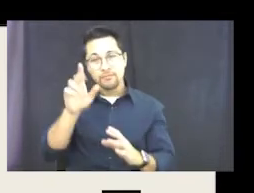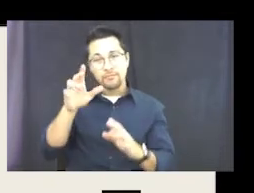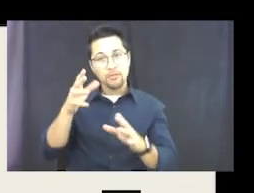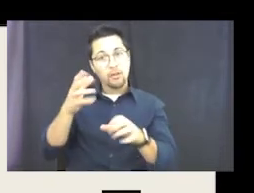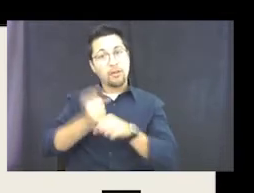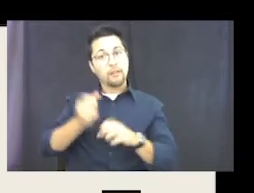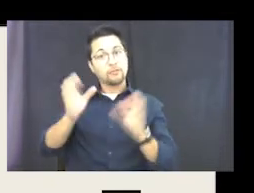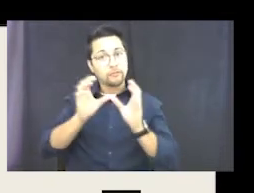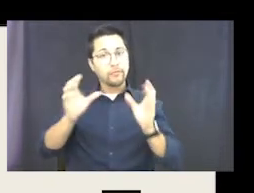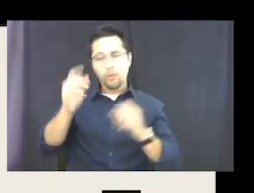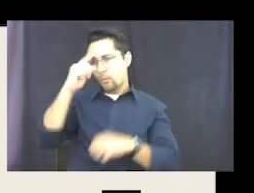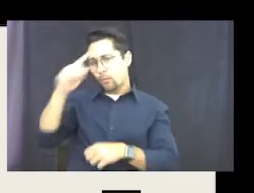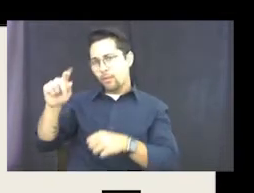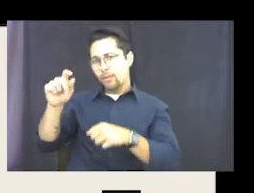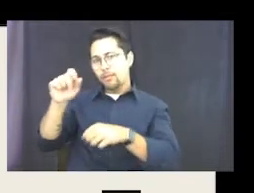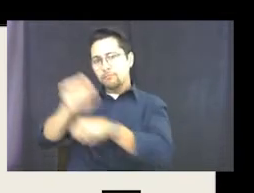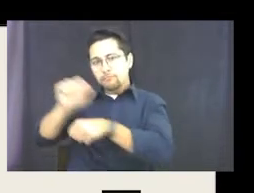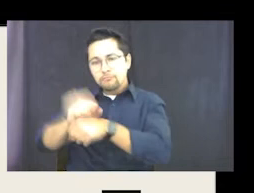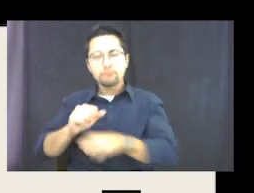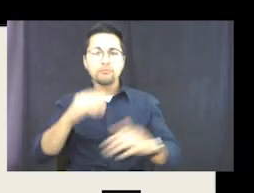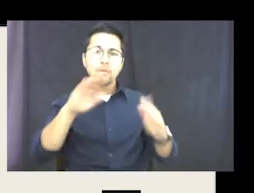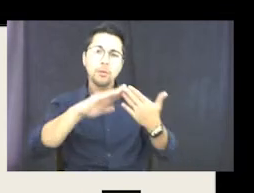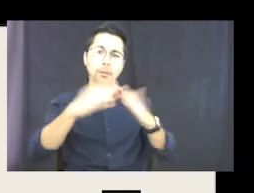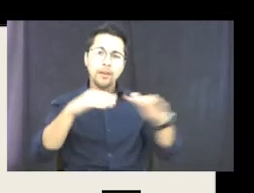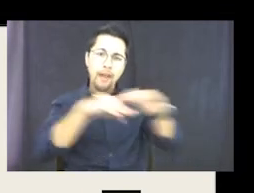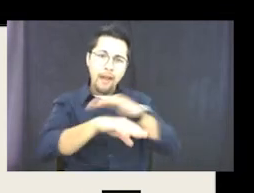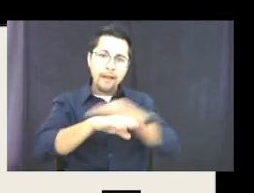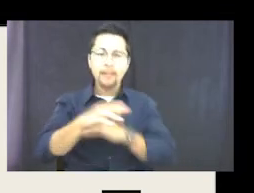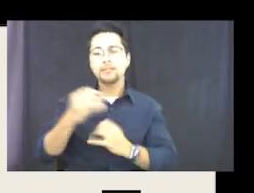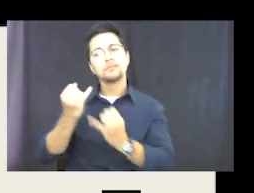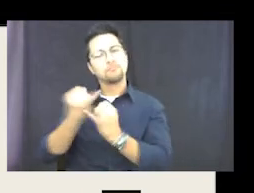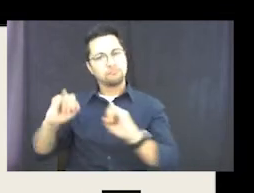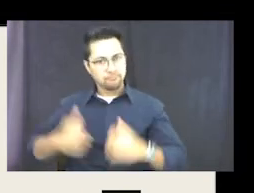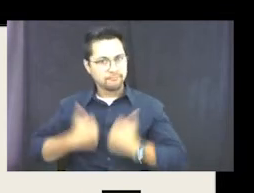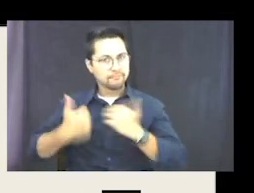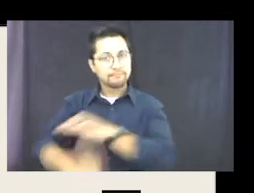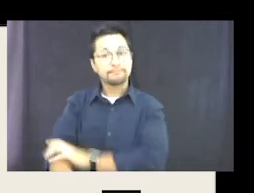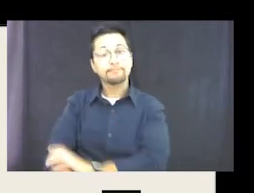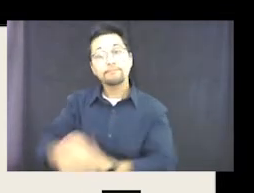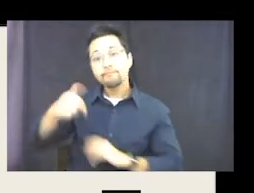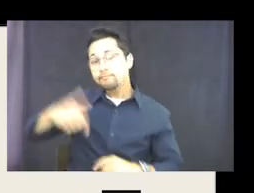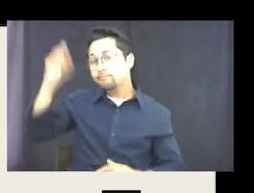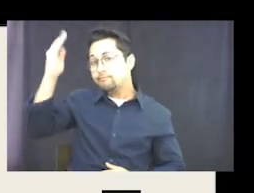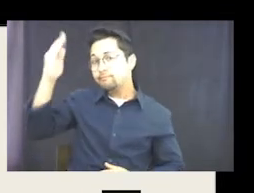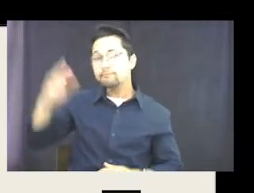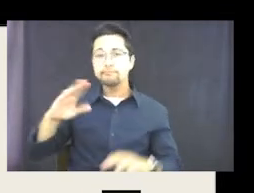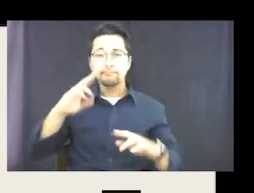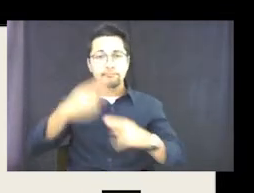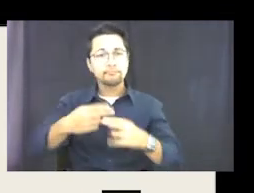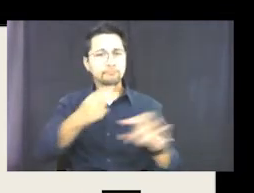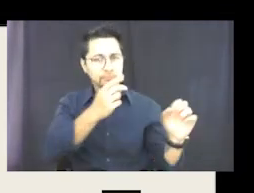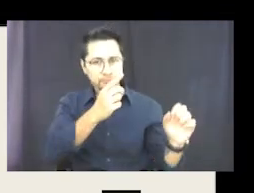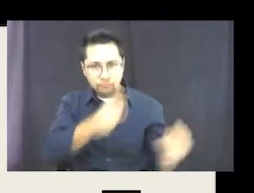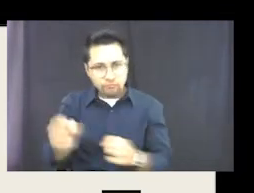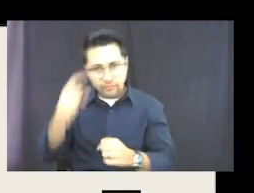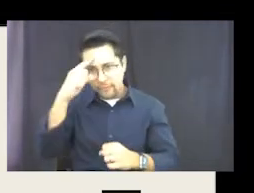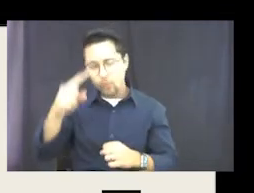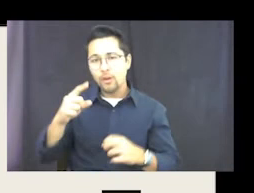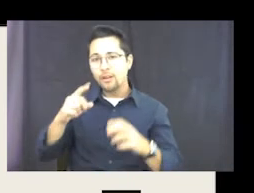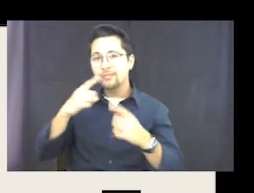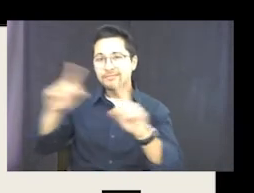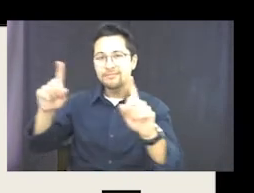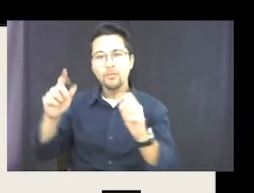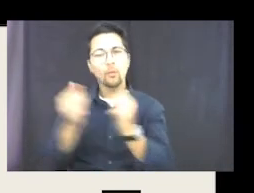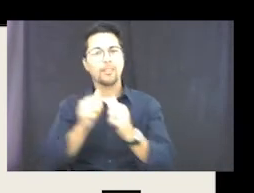in employment, community access, and independent living. This presentation is called Developing Strategies for Success Through Executive